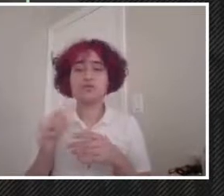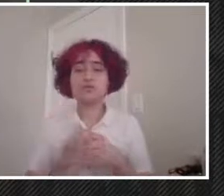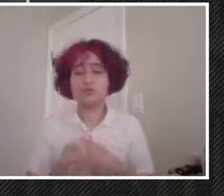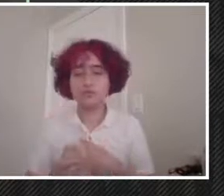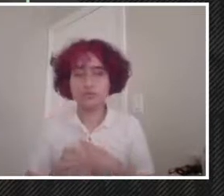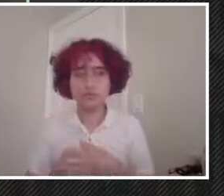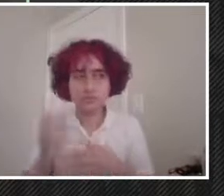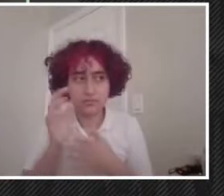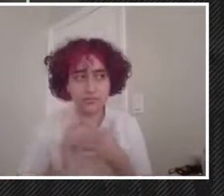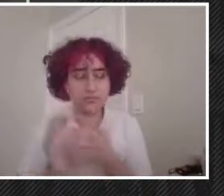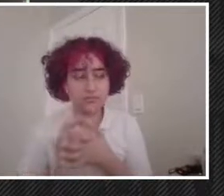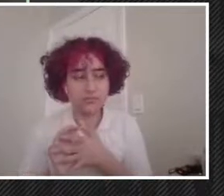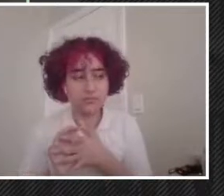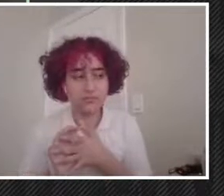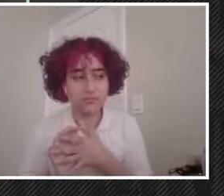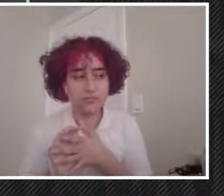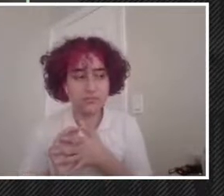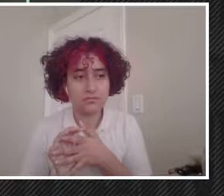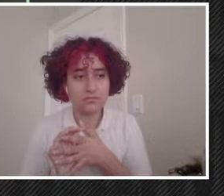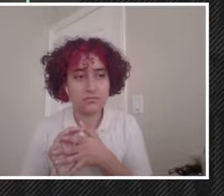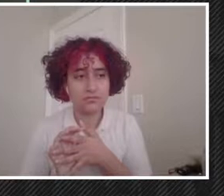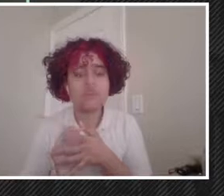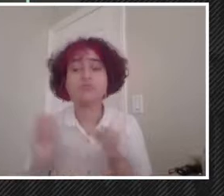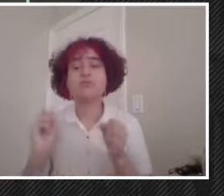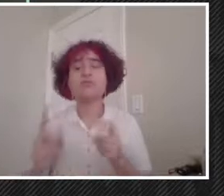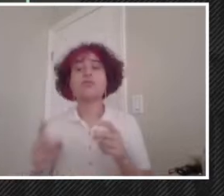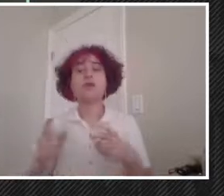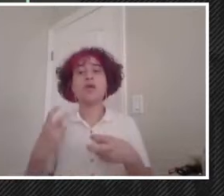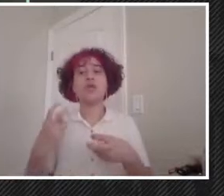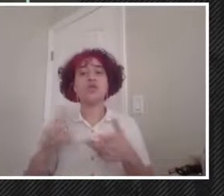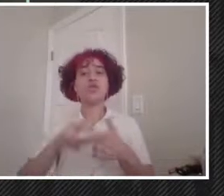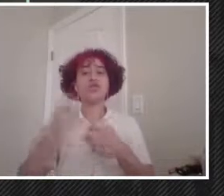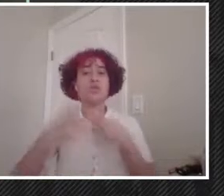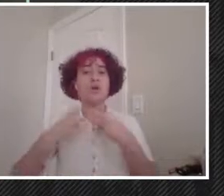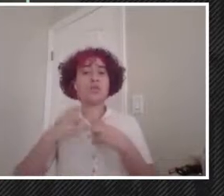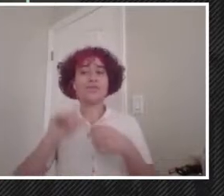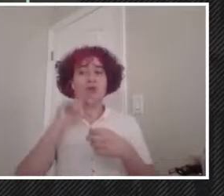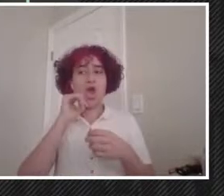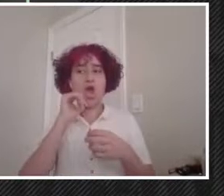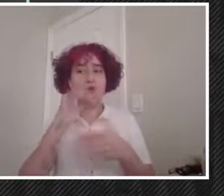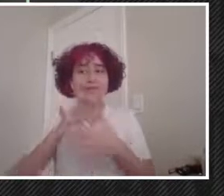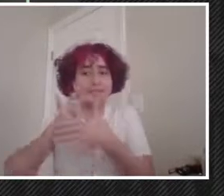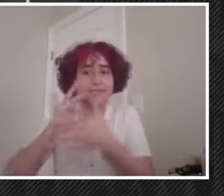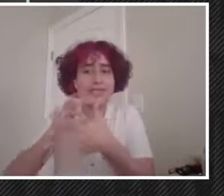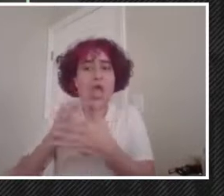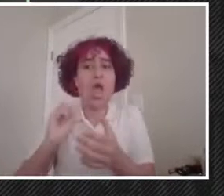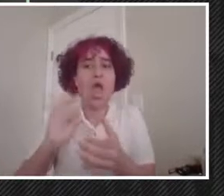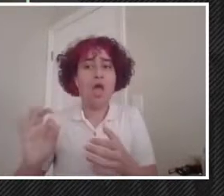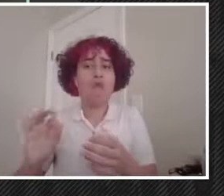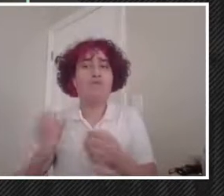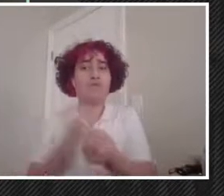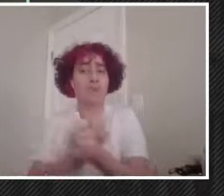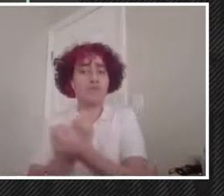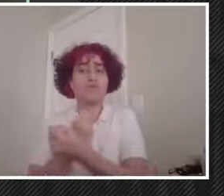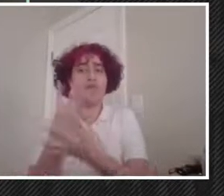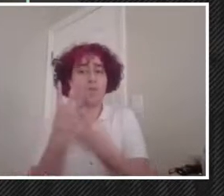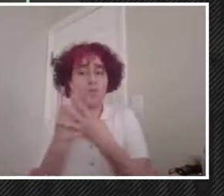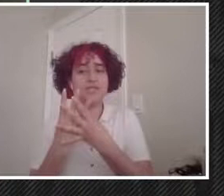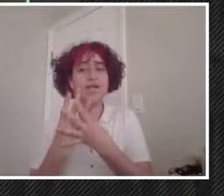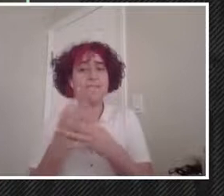those don't get to the heart of the jail and prison population in this country, right? And so we need to tackle those